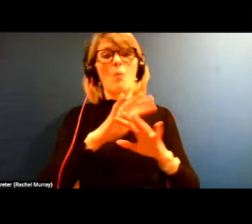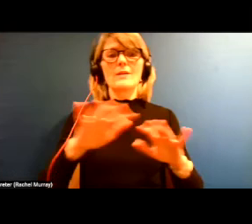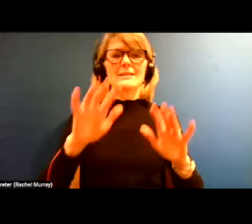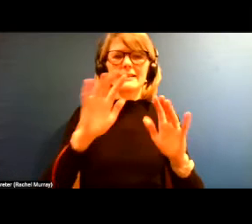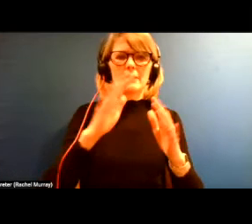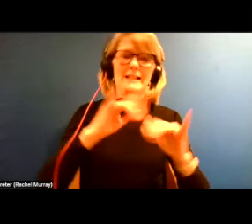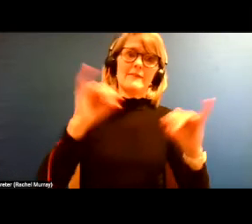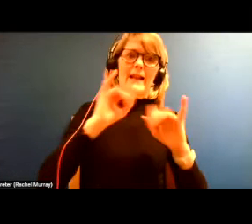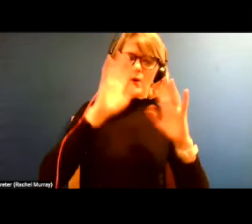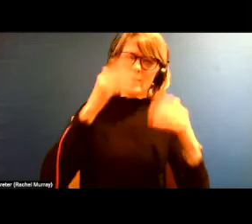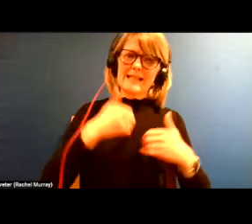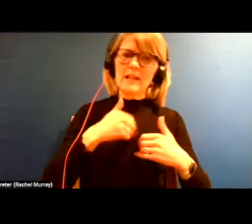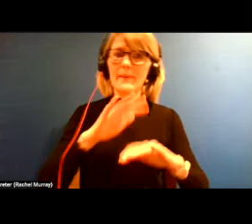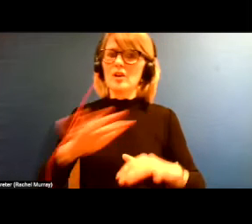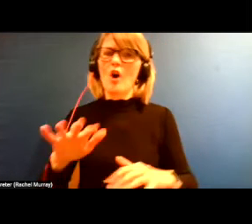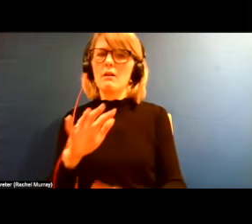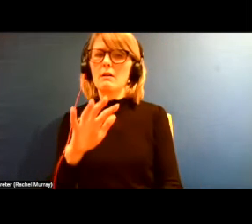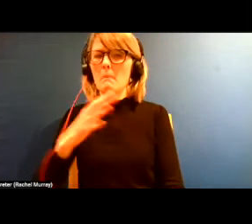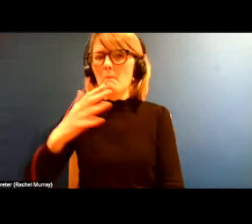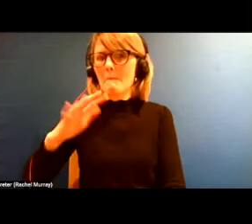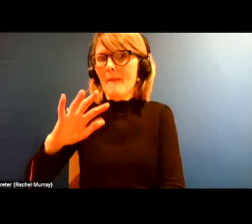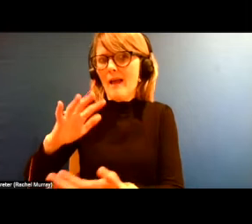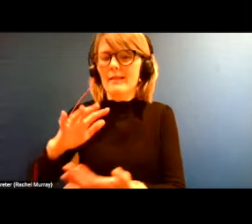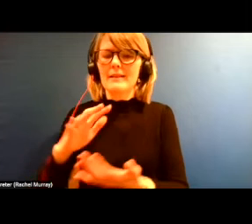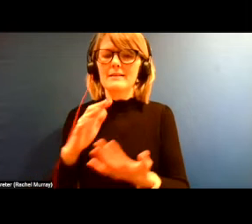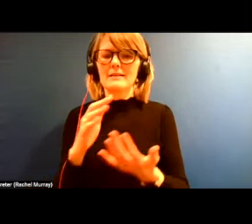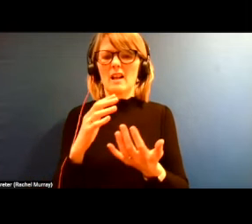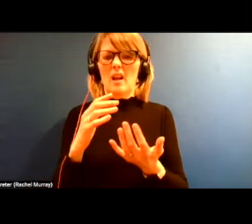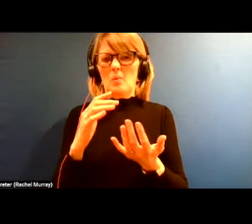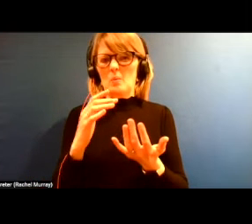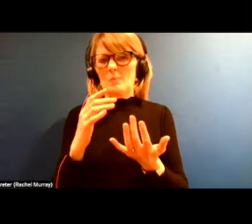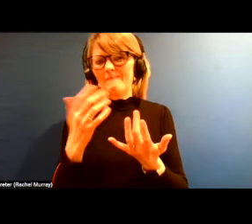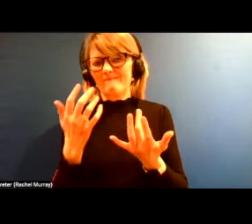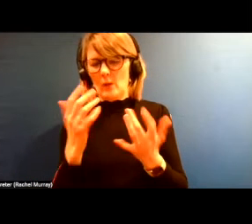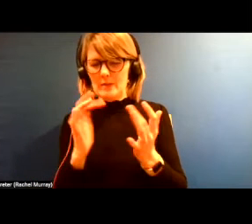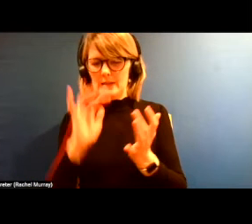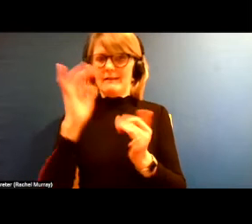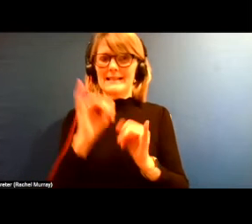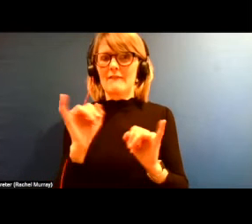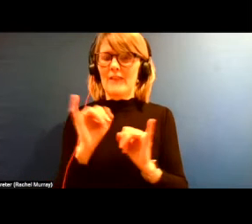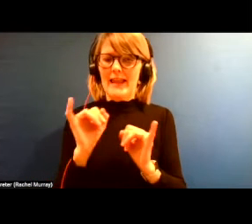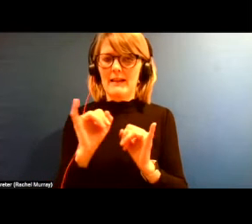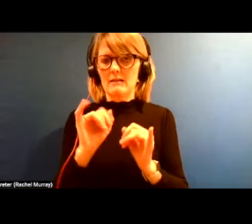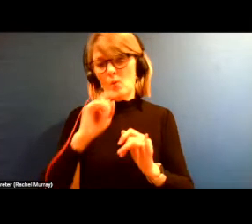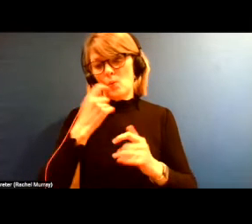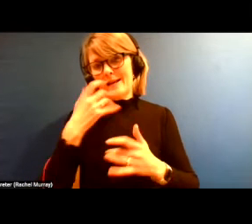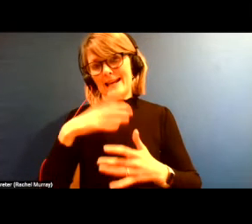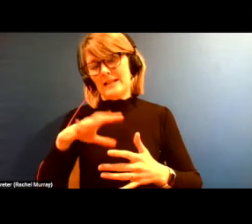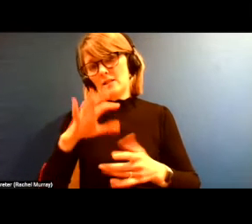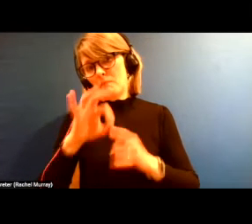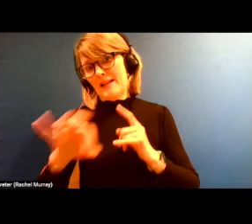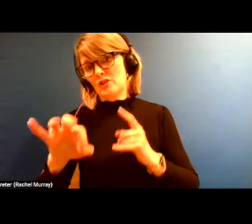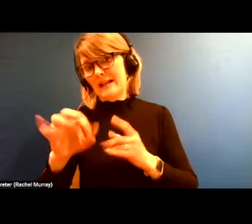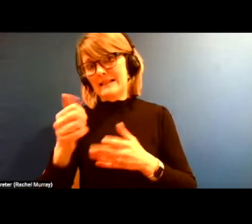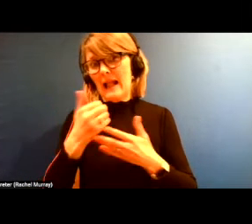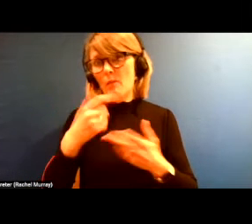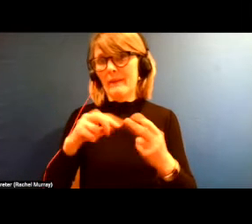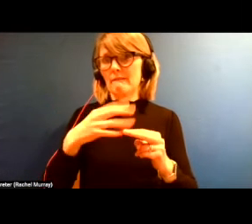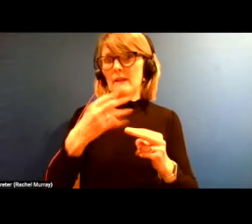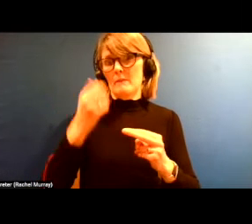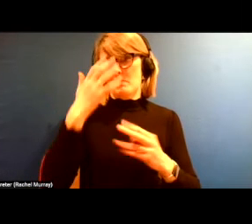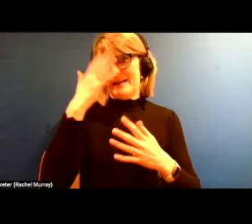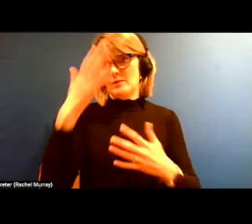I was 1 up on the severity rating according to the medical scales. I would need specialist help if I ever had mental health problems